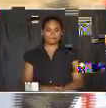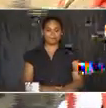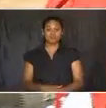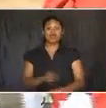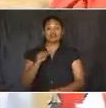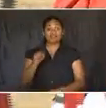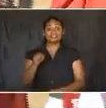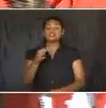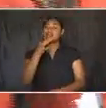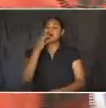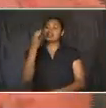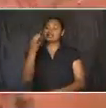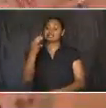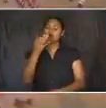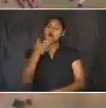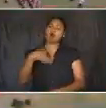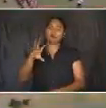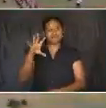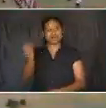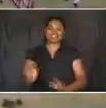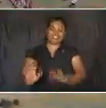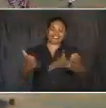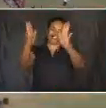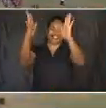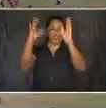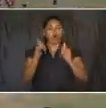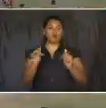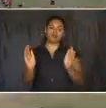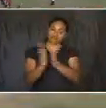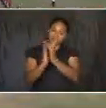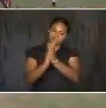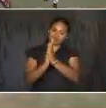that everyone acknowledges the colors